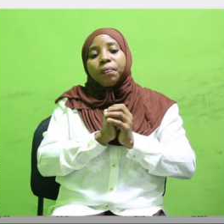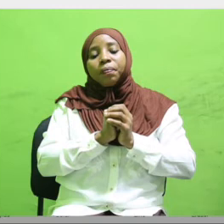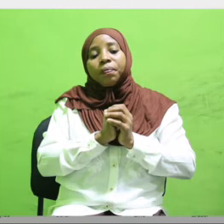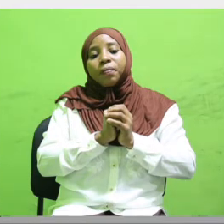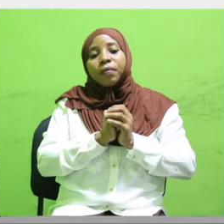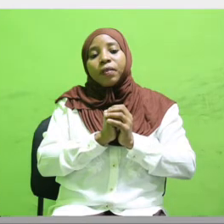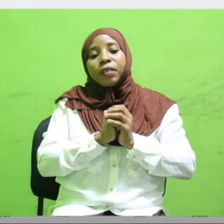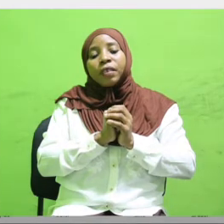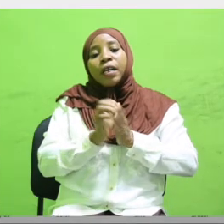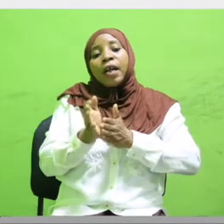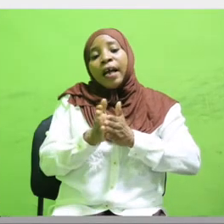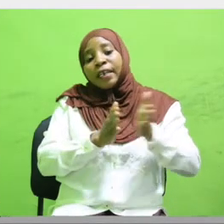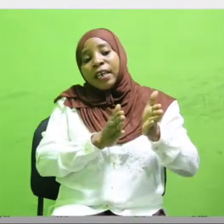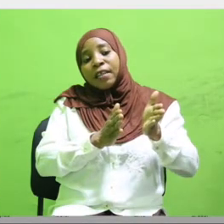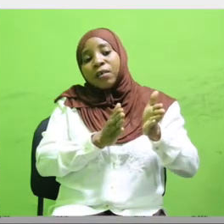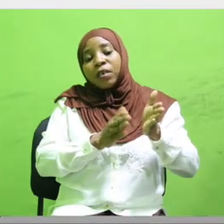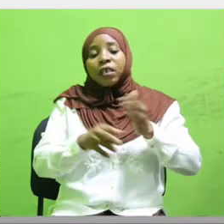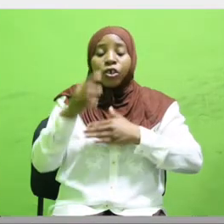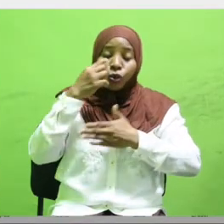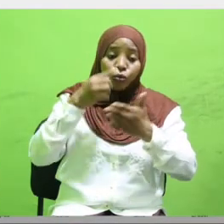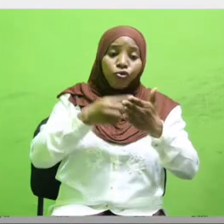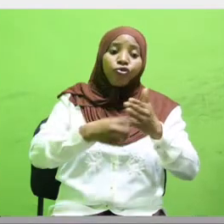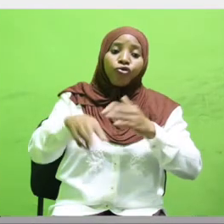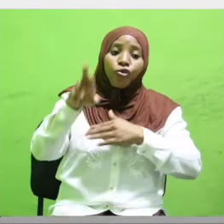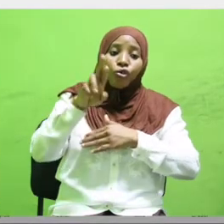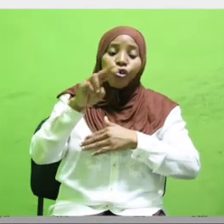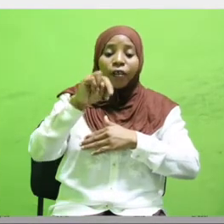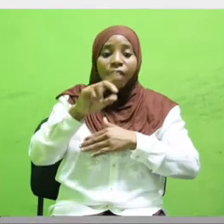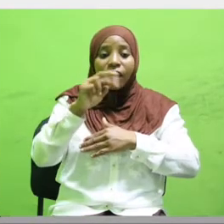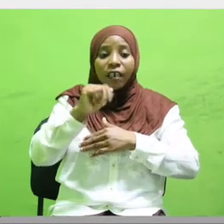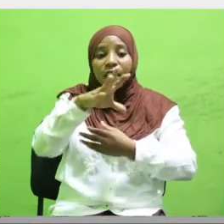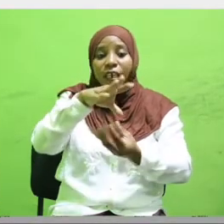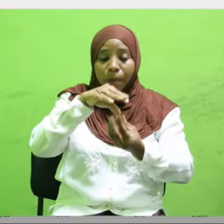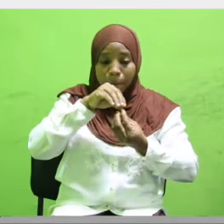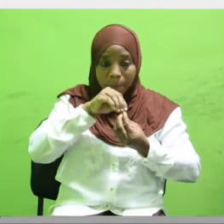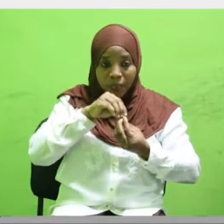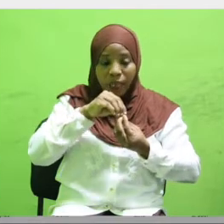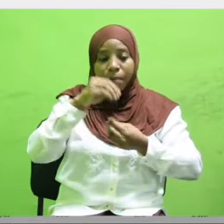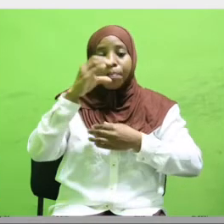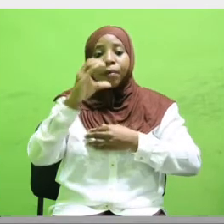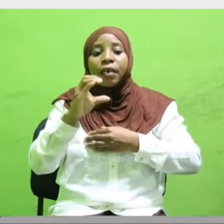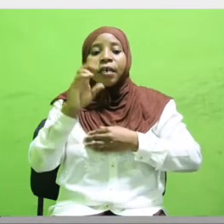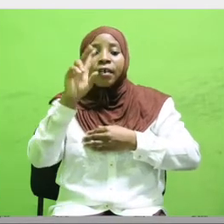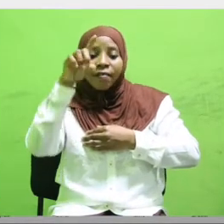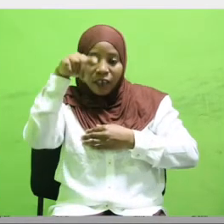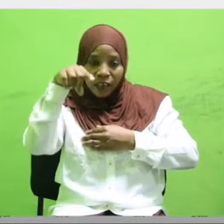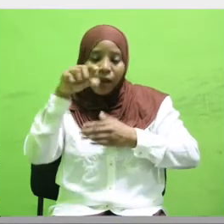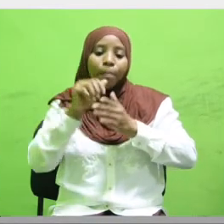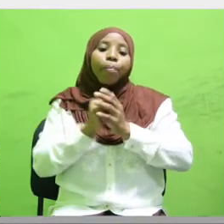These four terms are very important. And you can also write the ring or show the